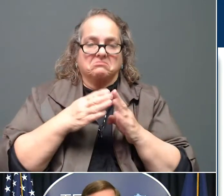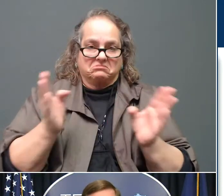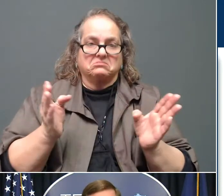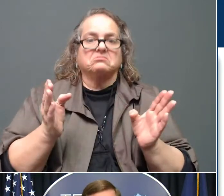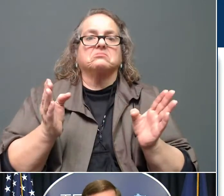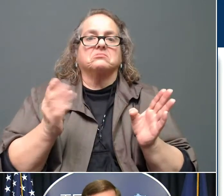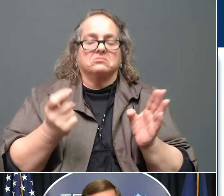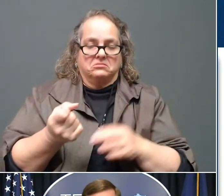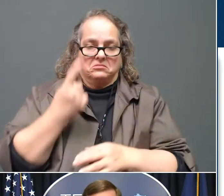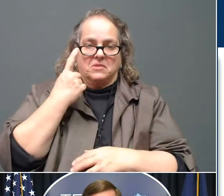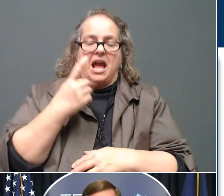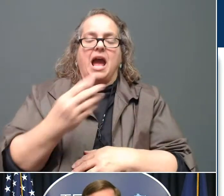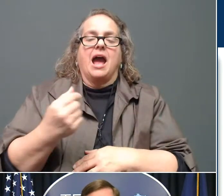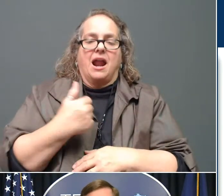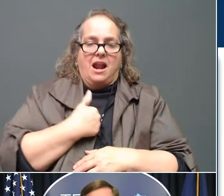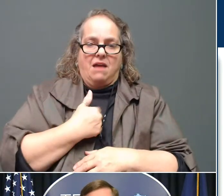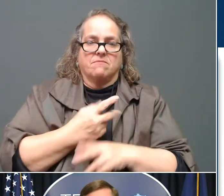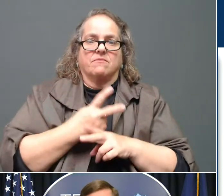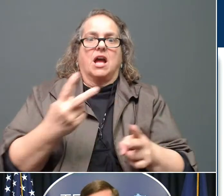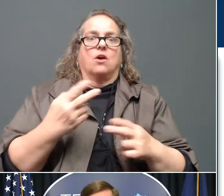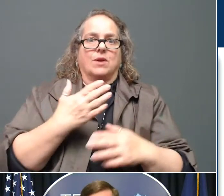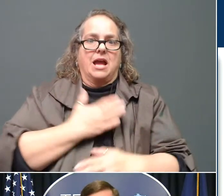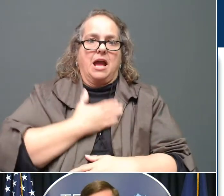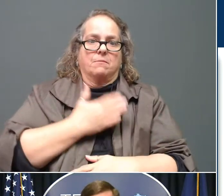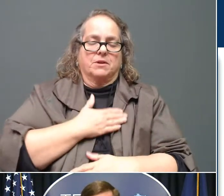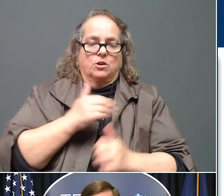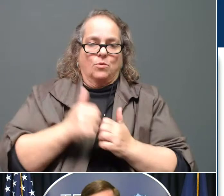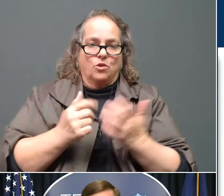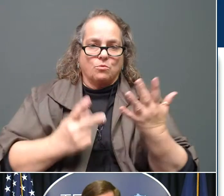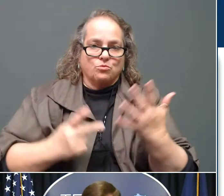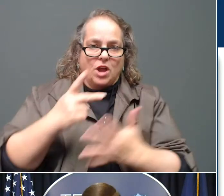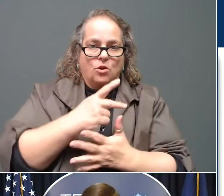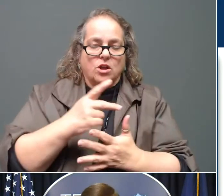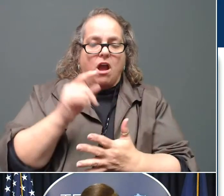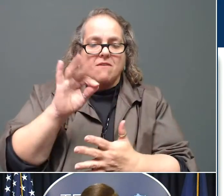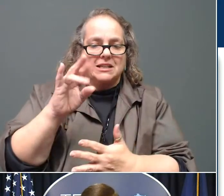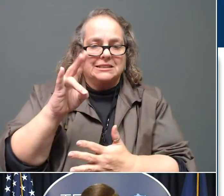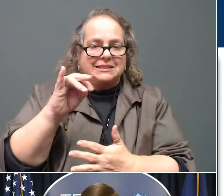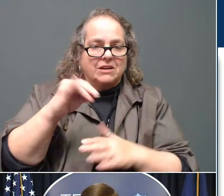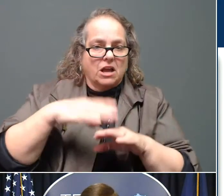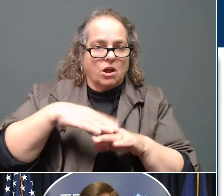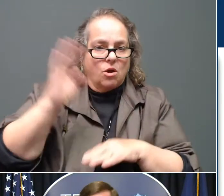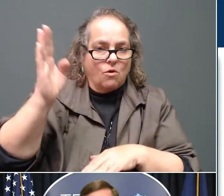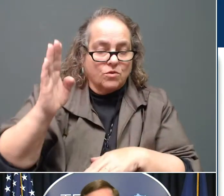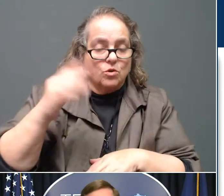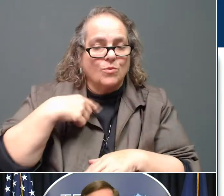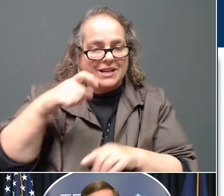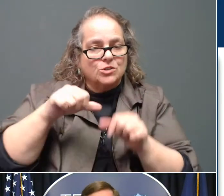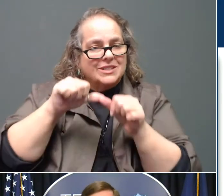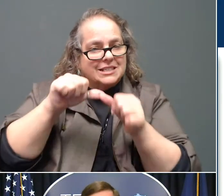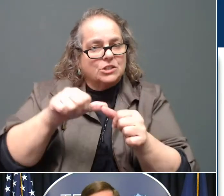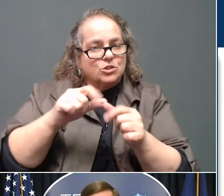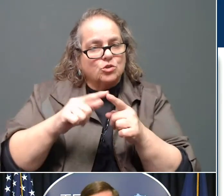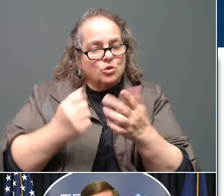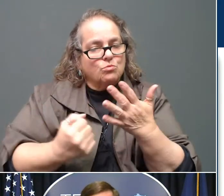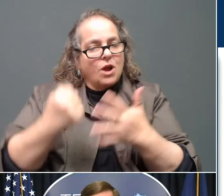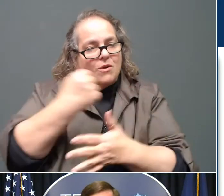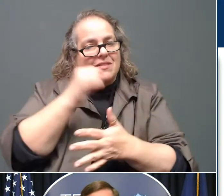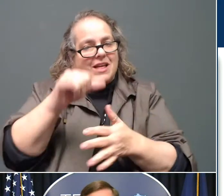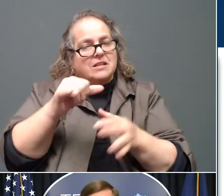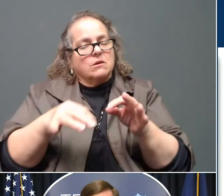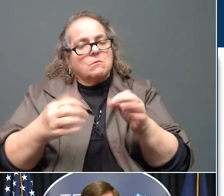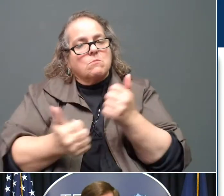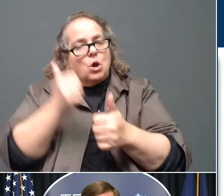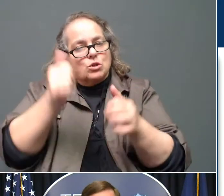in individuals 70 and over. We need to continue to prioritize them. This is one of the most important populations to be